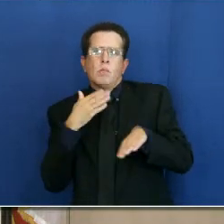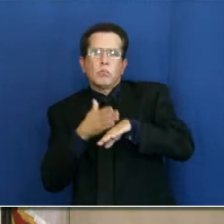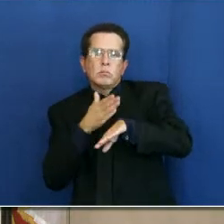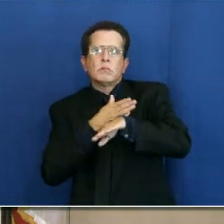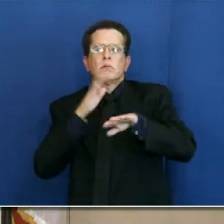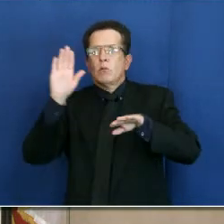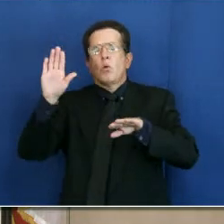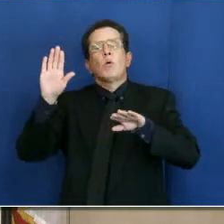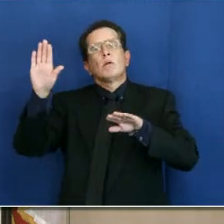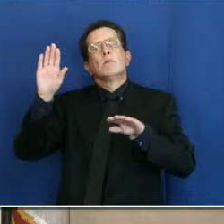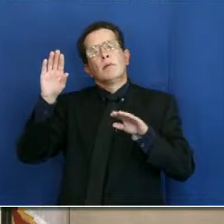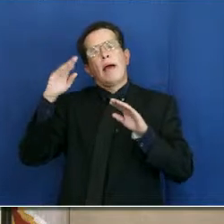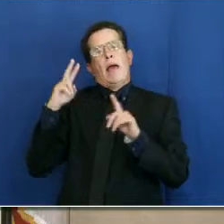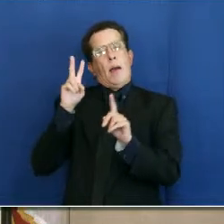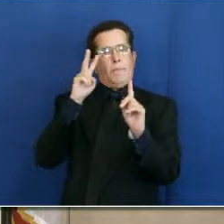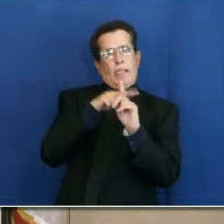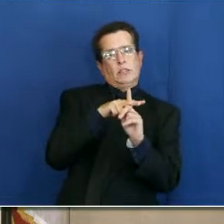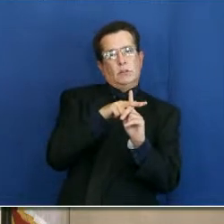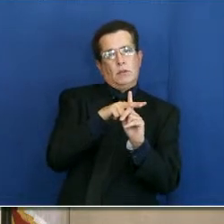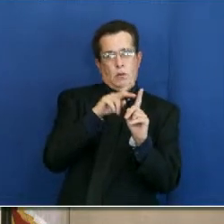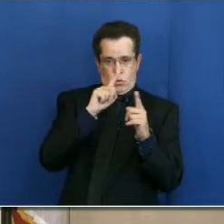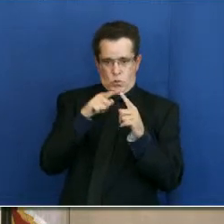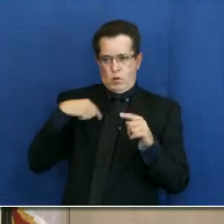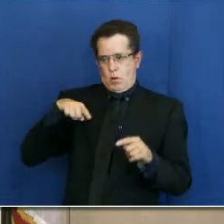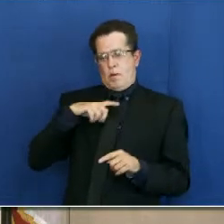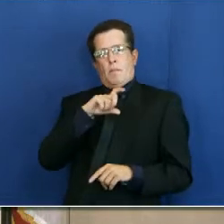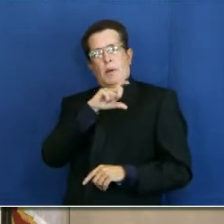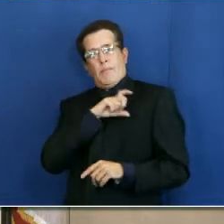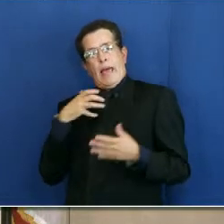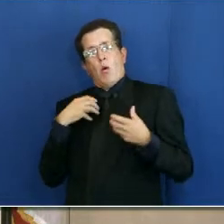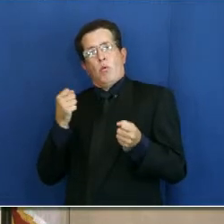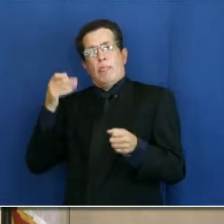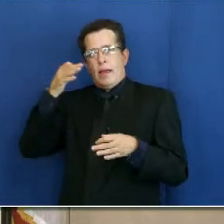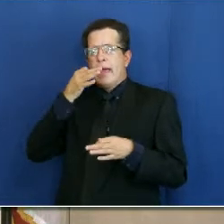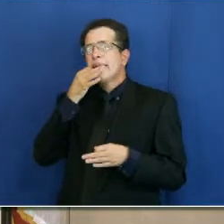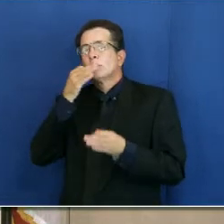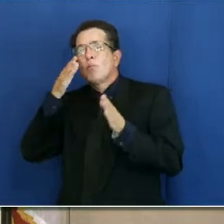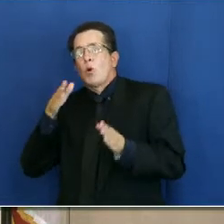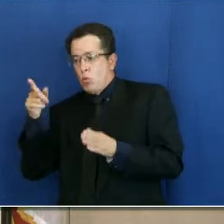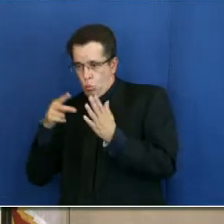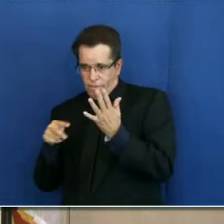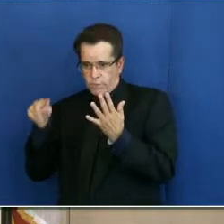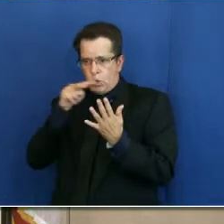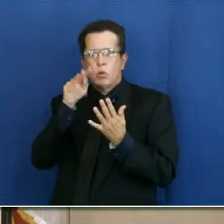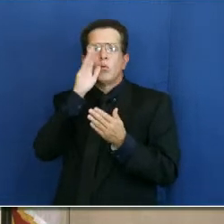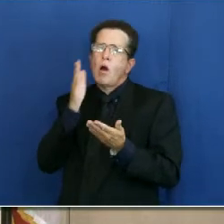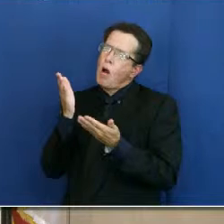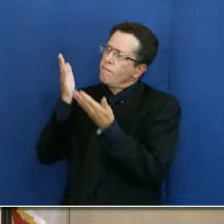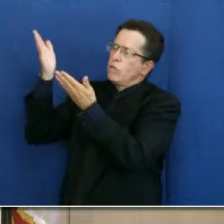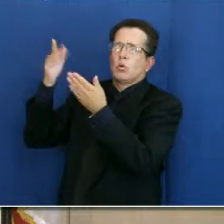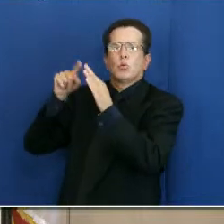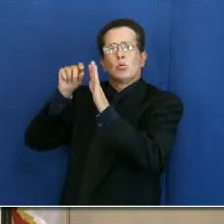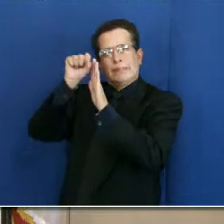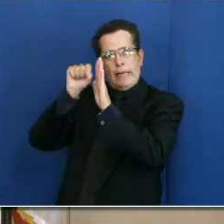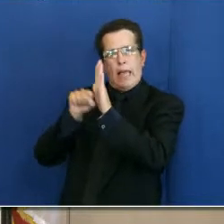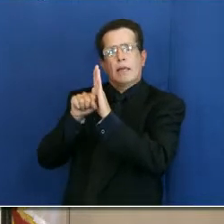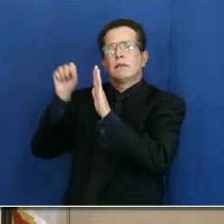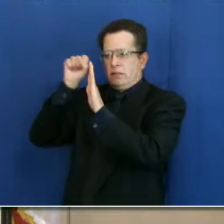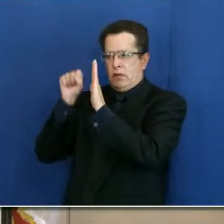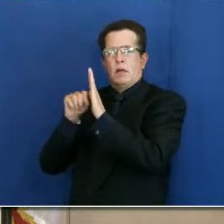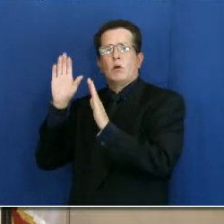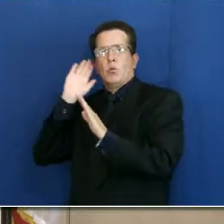us applications. Once our public health experts review those applications, they will send them to the state. The state can give input or